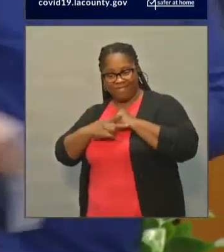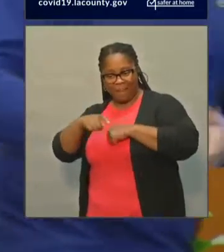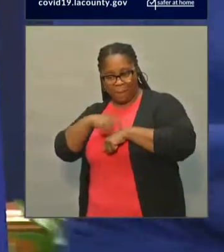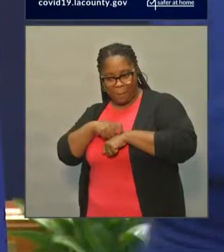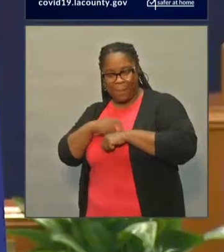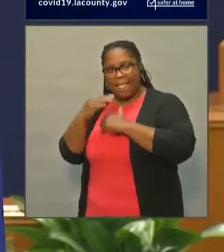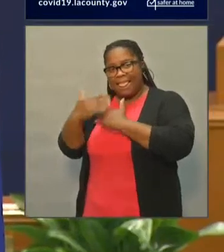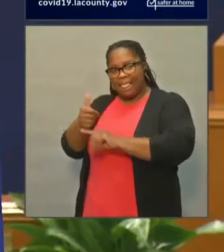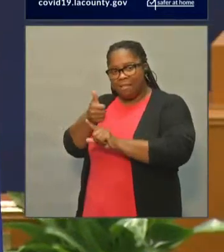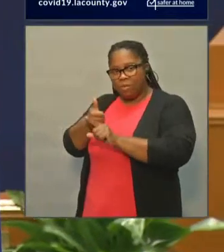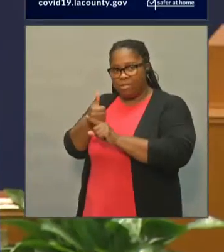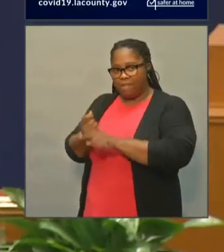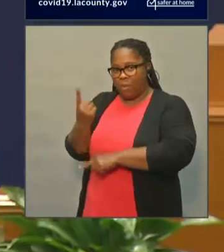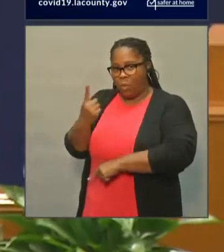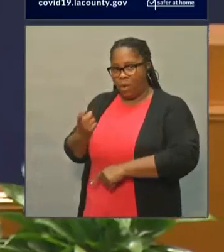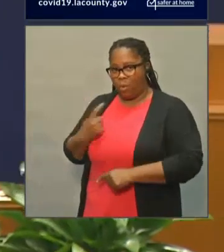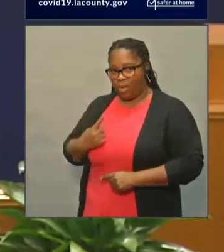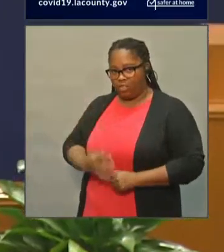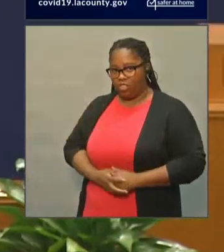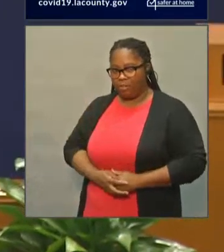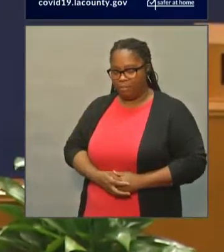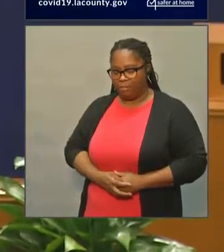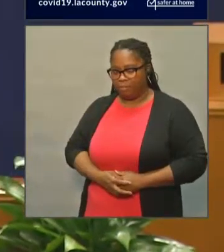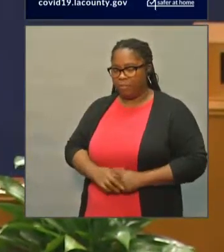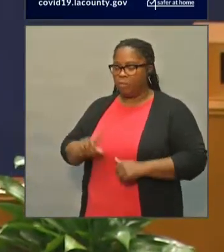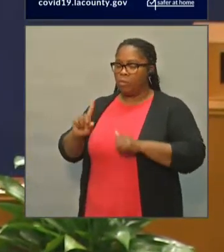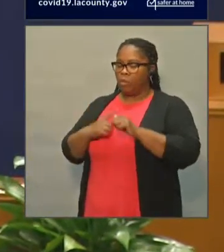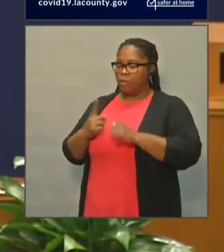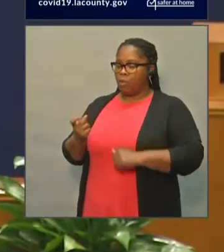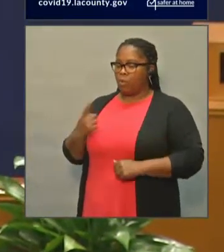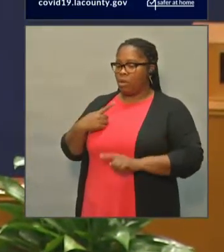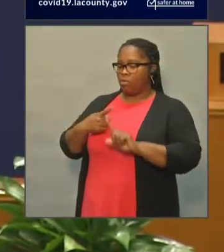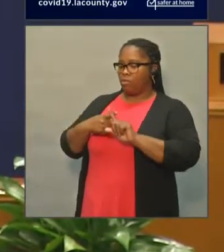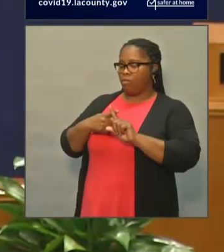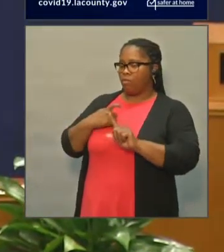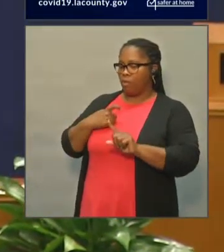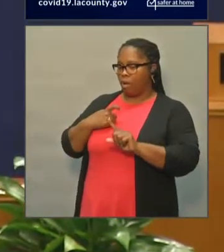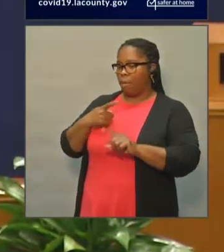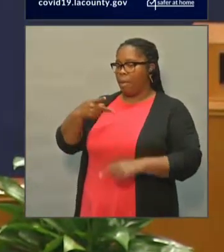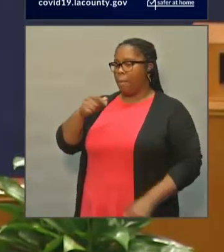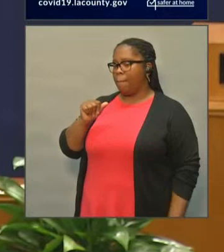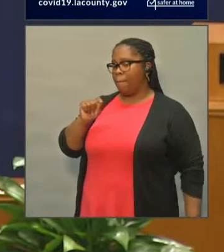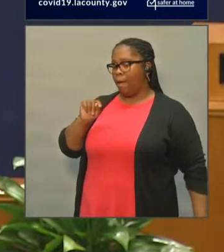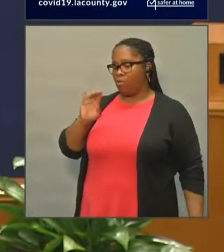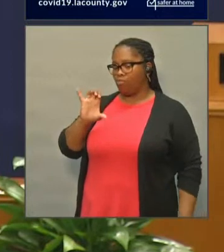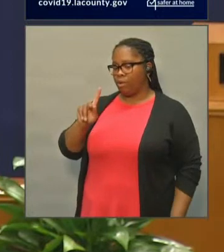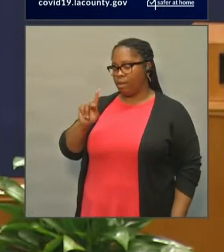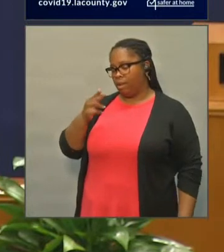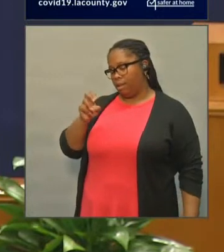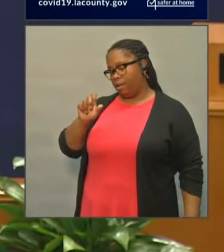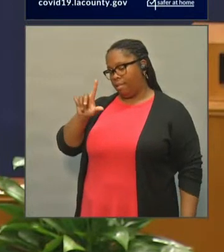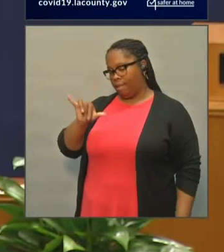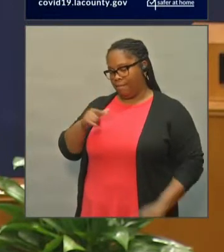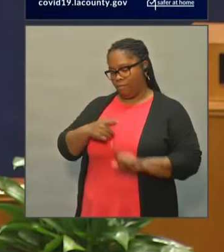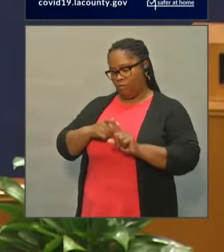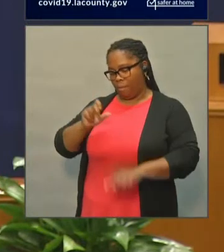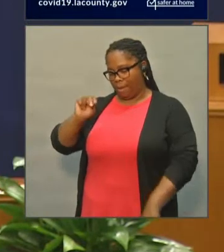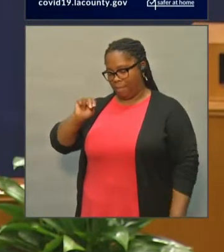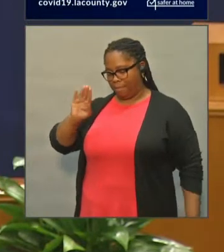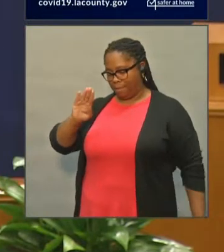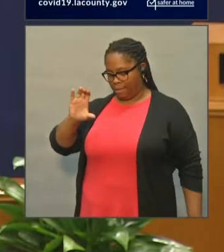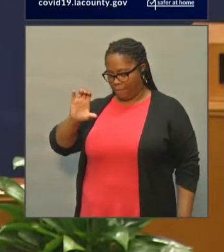yourself to one question. Our first question will come from the line of Patrick Healy with NBC4. Please go